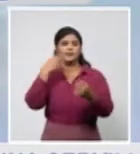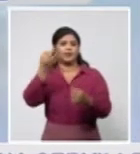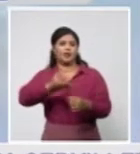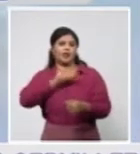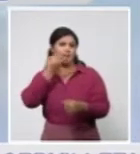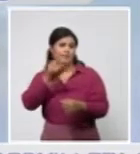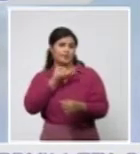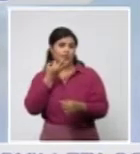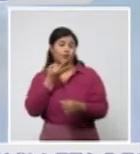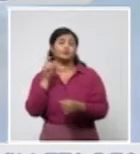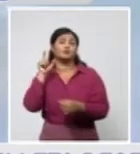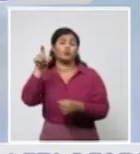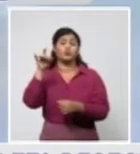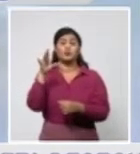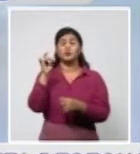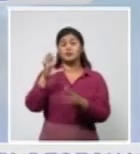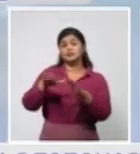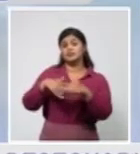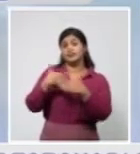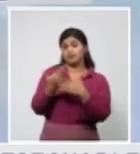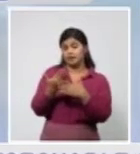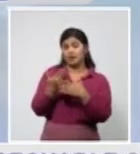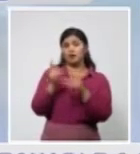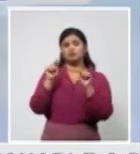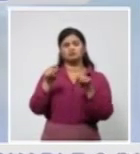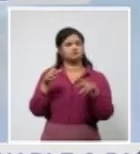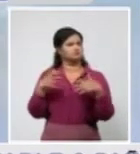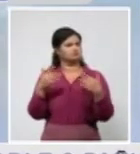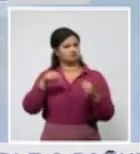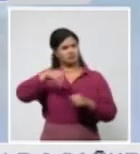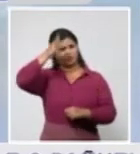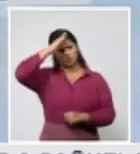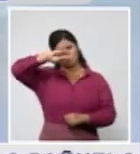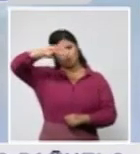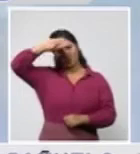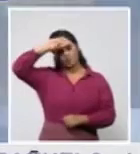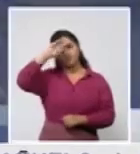rate over the last 15 days currently stands at